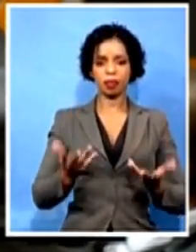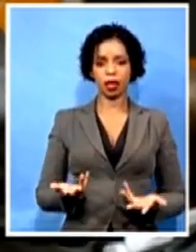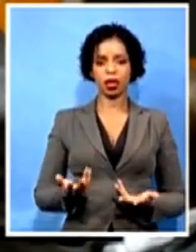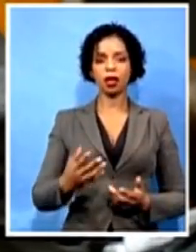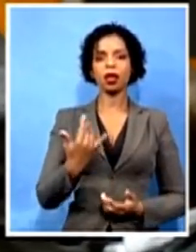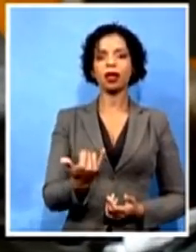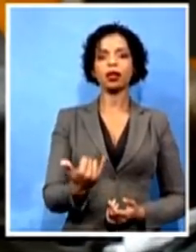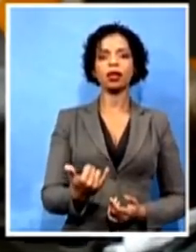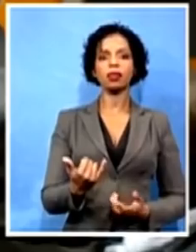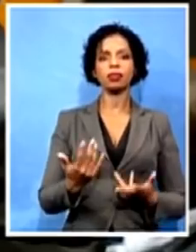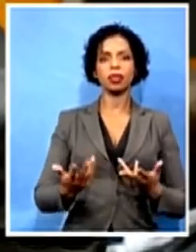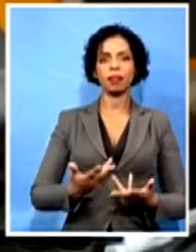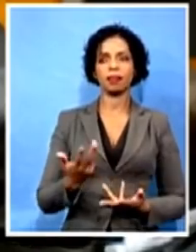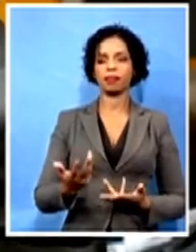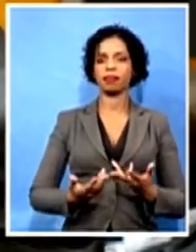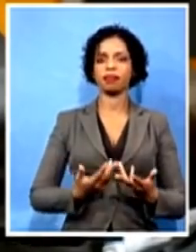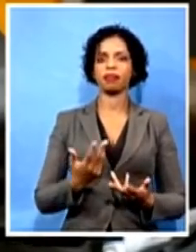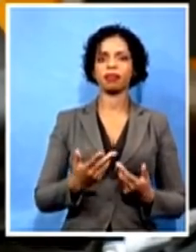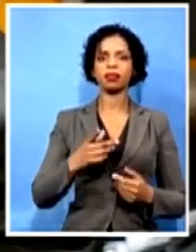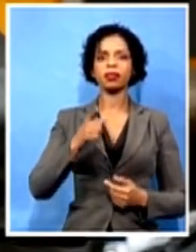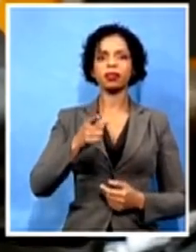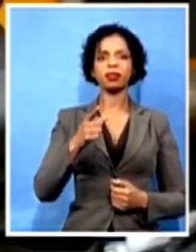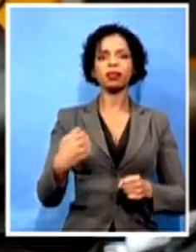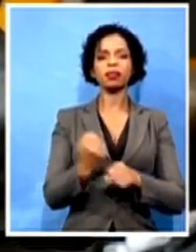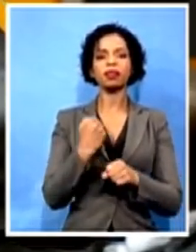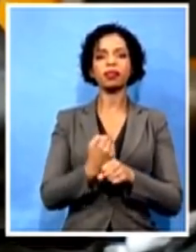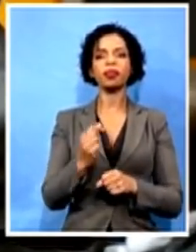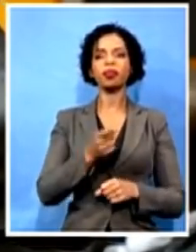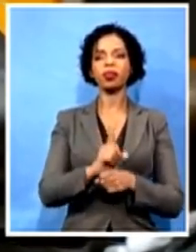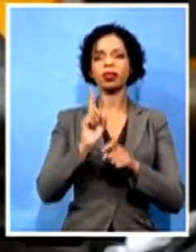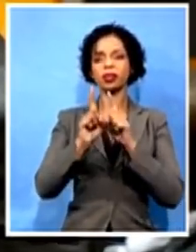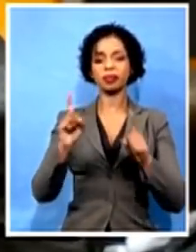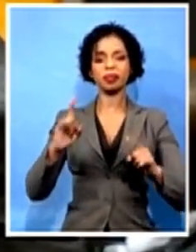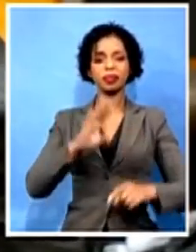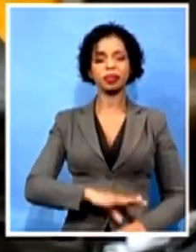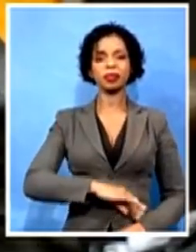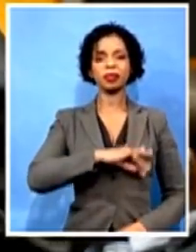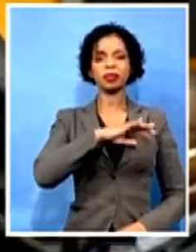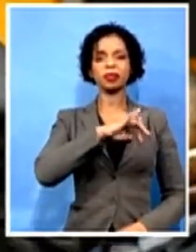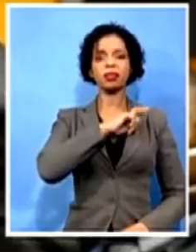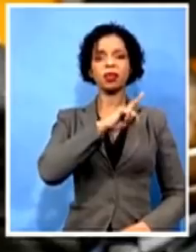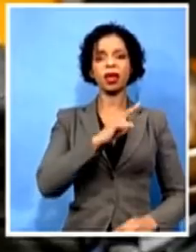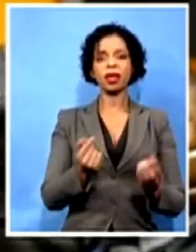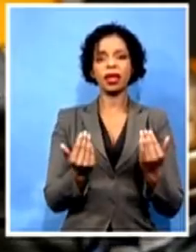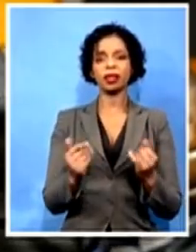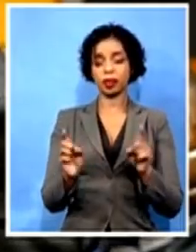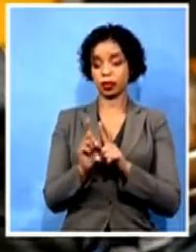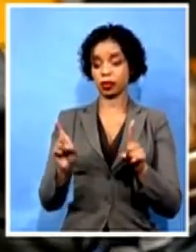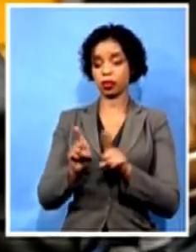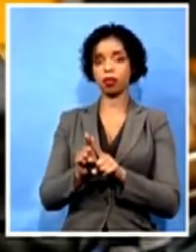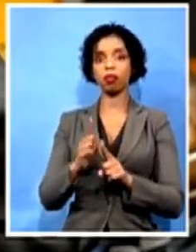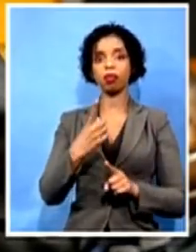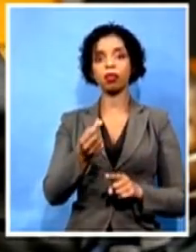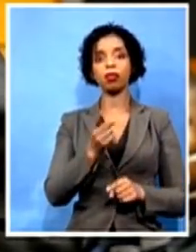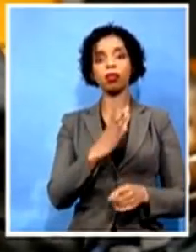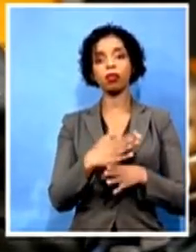off-putting or a little bit upsetting, because you expect your colleagues to deal with you on a sort of hands-on basis and on a